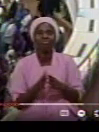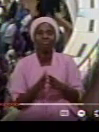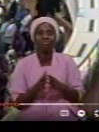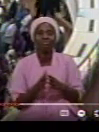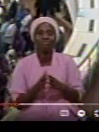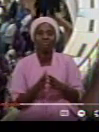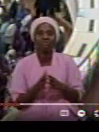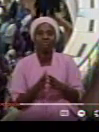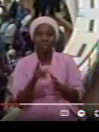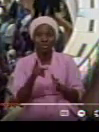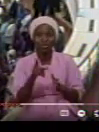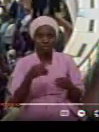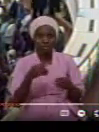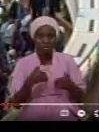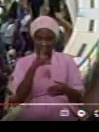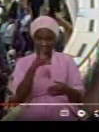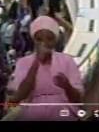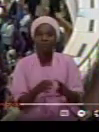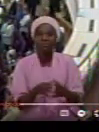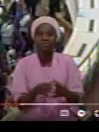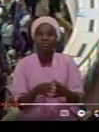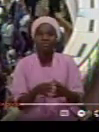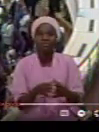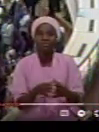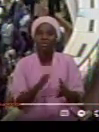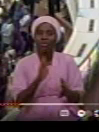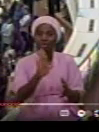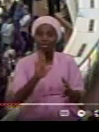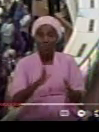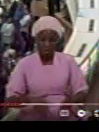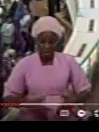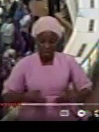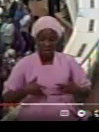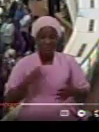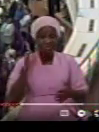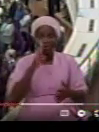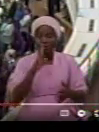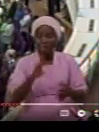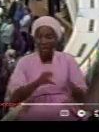You have faith. Your life will be active.